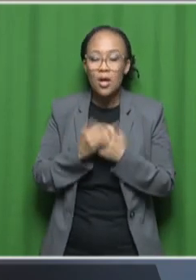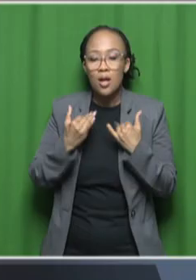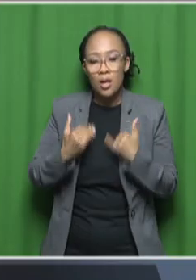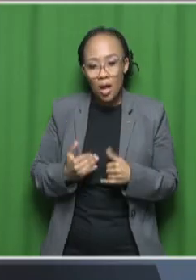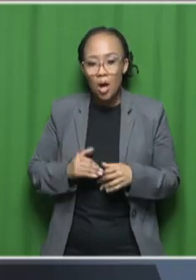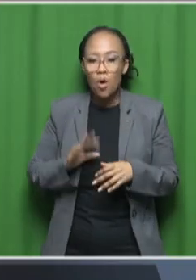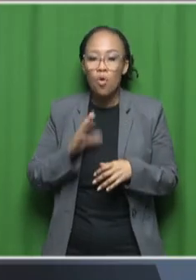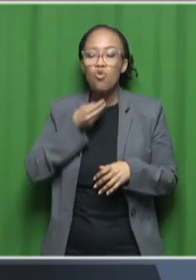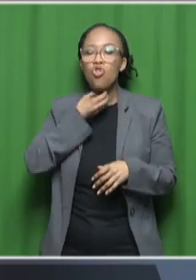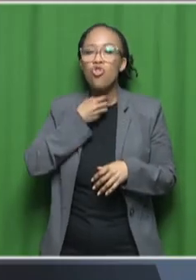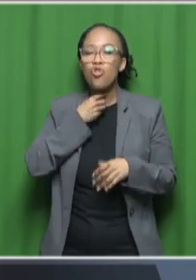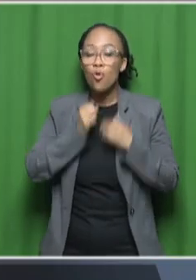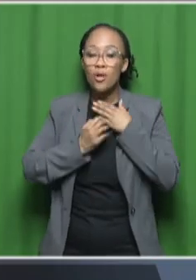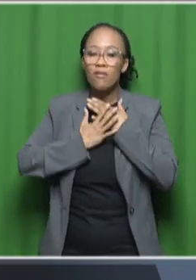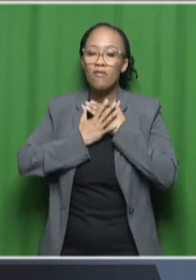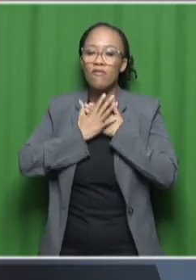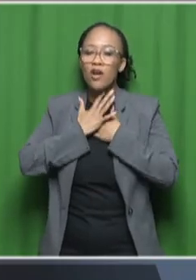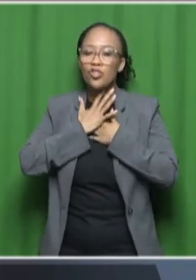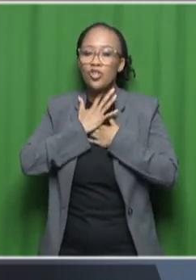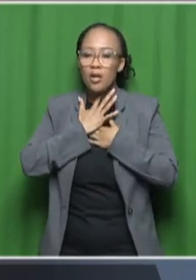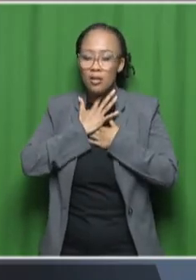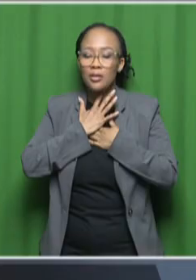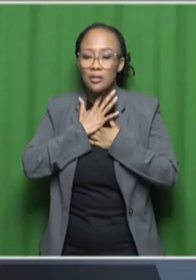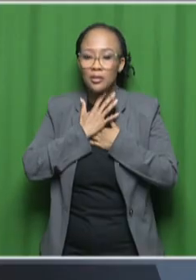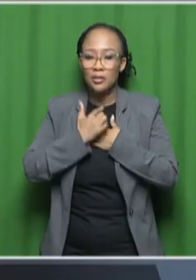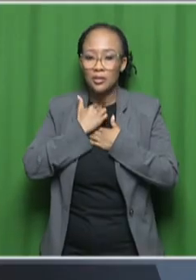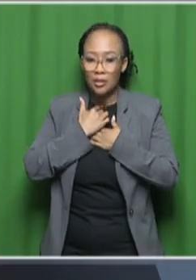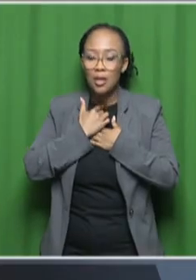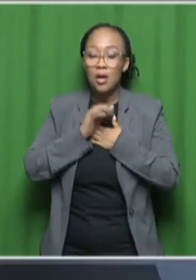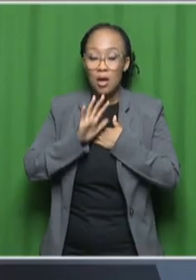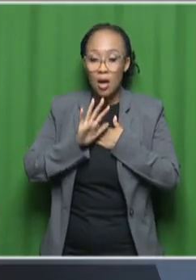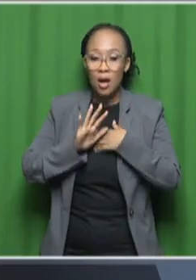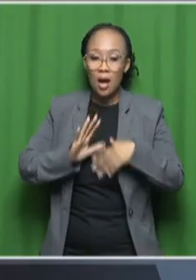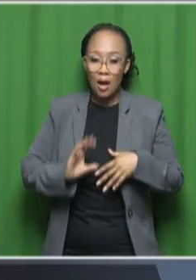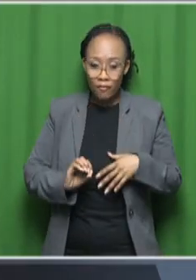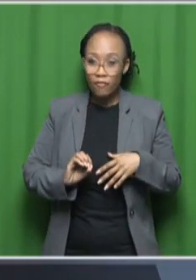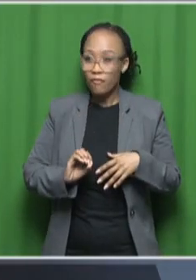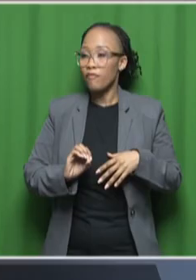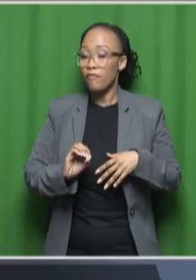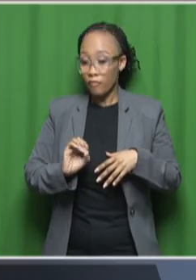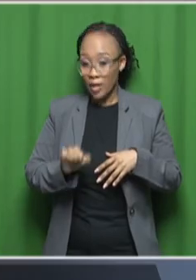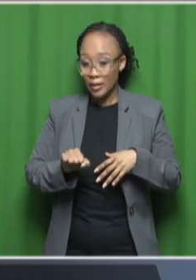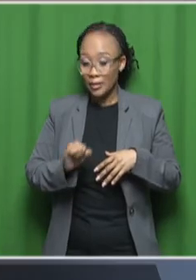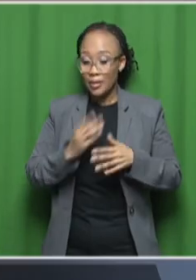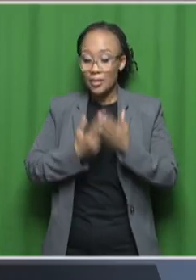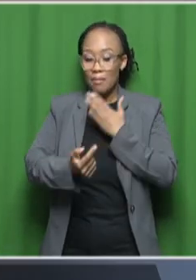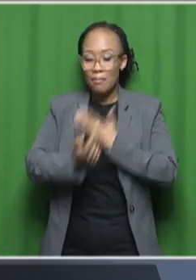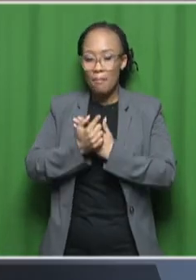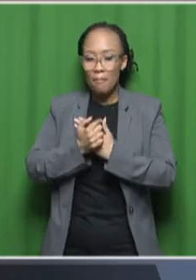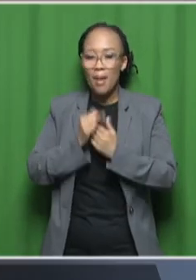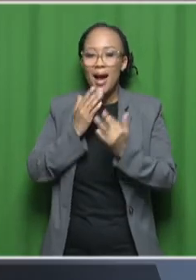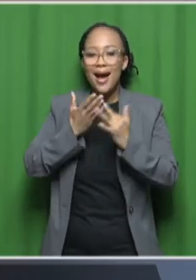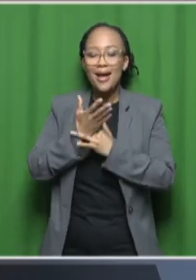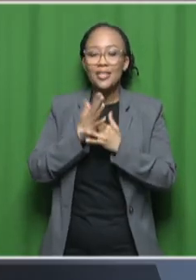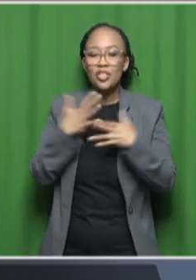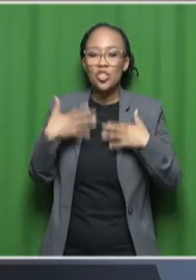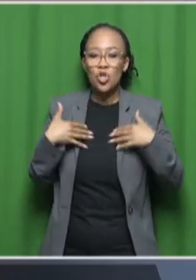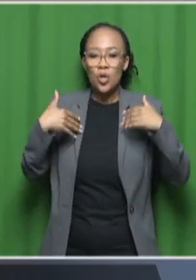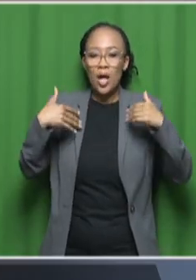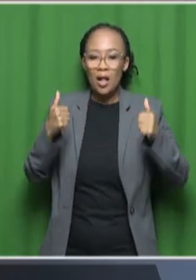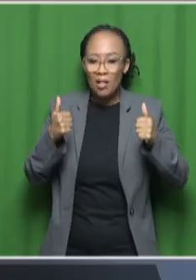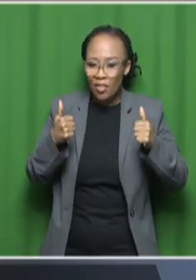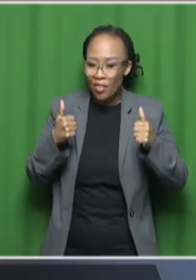will eventually heal on its own. And then if a patient doesn't have access to healthcare, then they might have to wait for that infection to